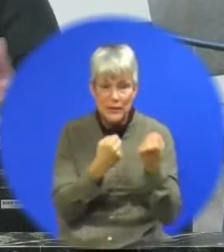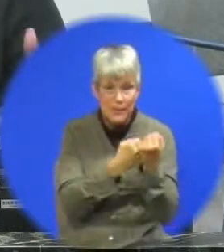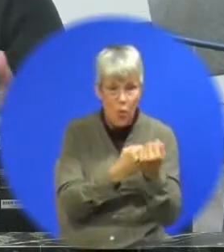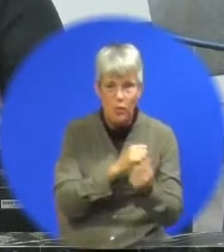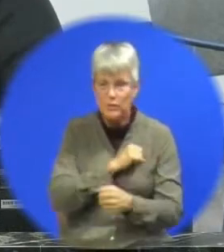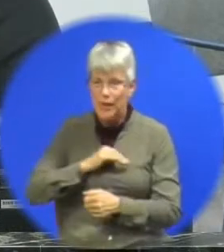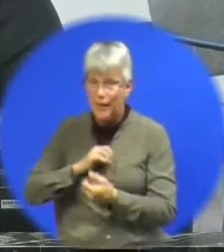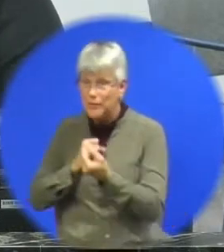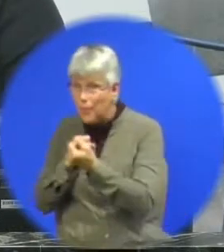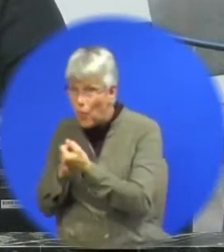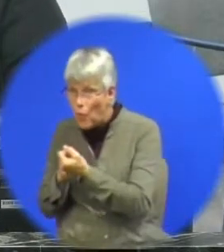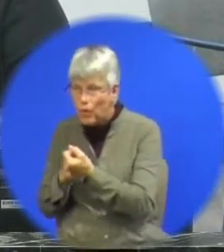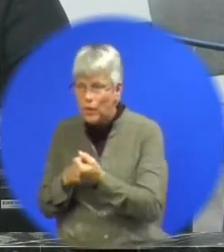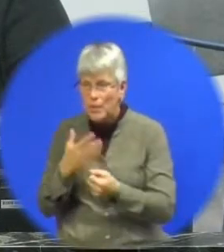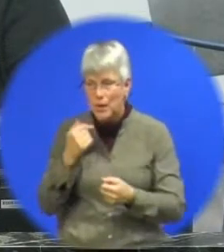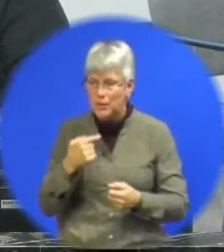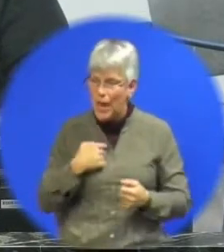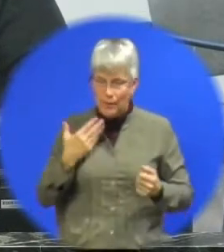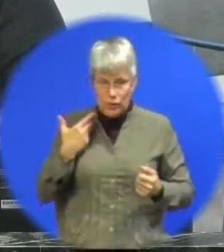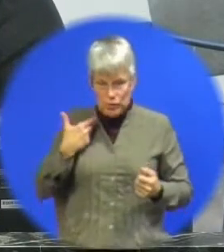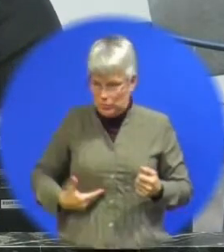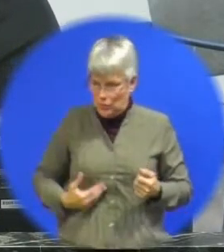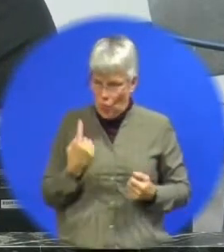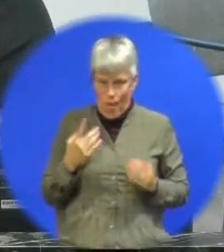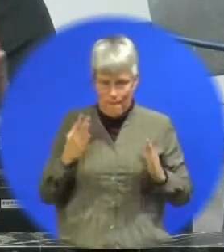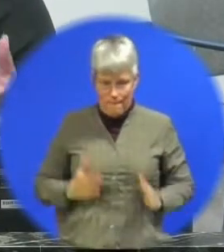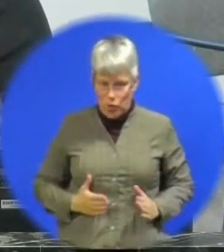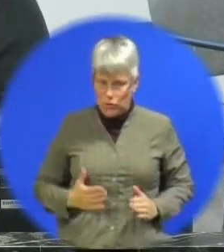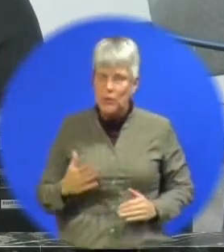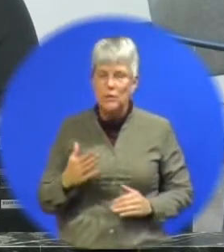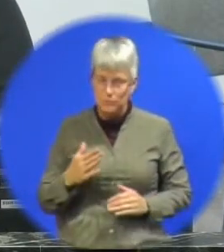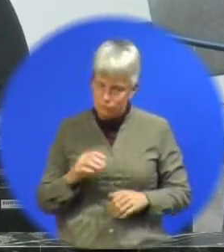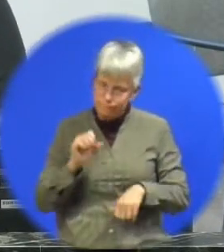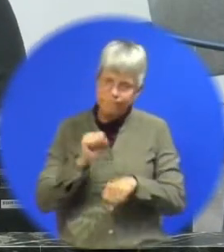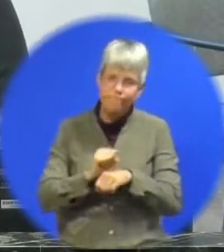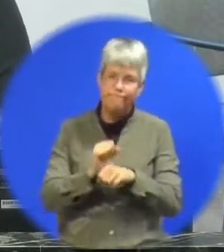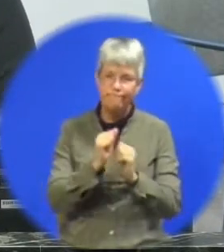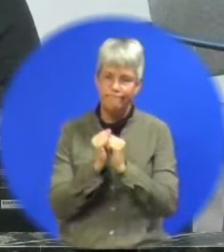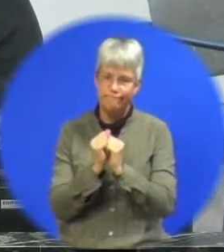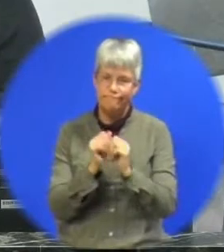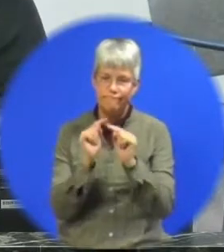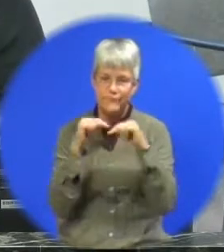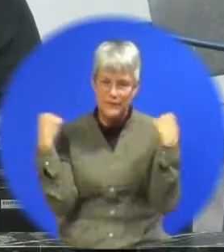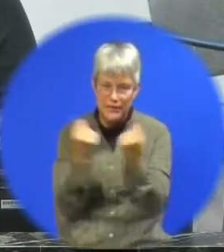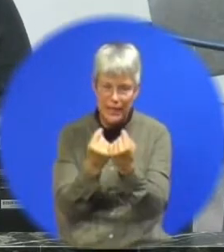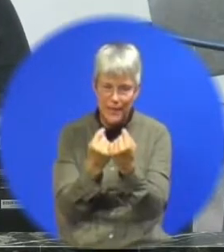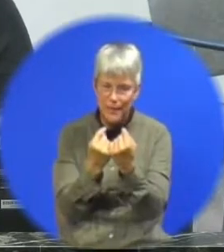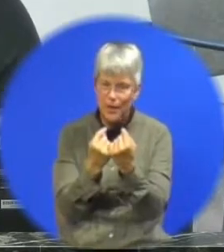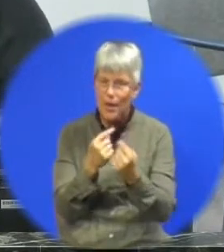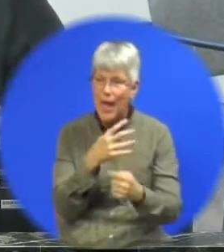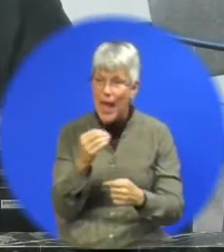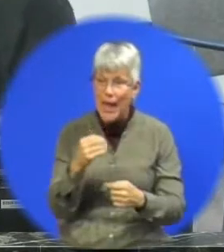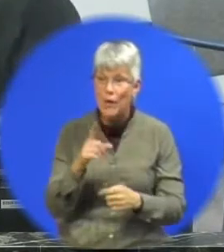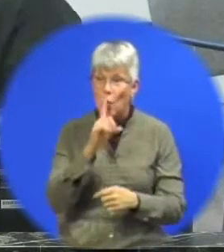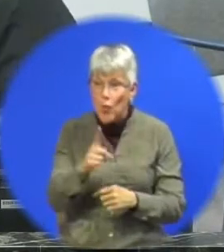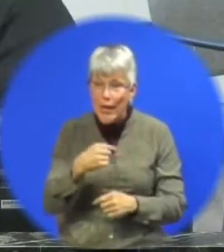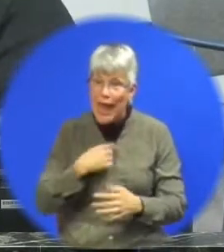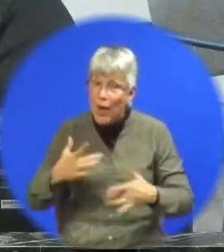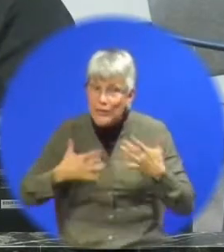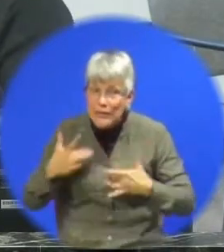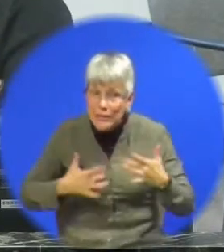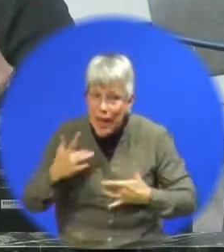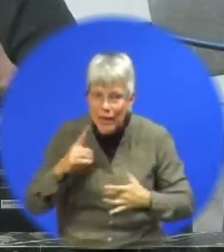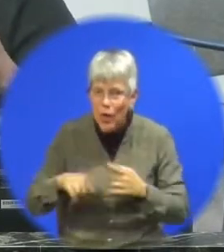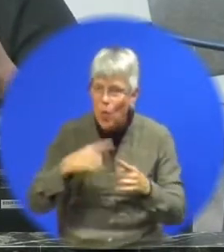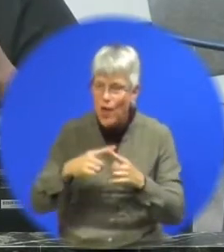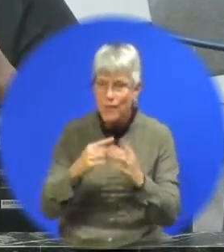because honestly, I'm just one person, and I can't do it without a team. So I thank you, and I'll give you maybe 4 years. I was really excited when there was a